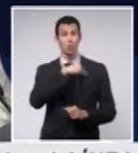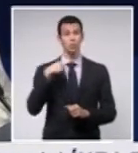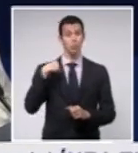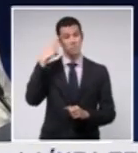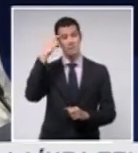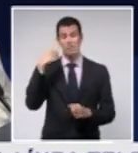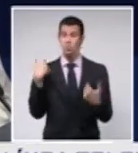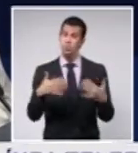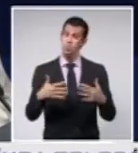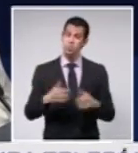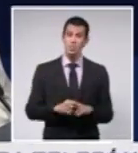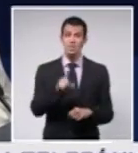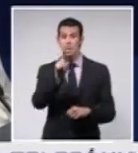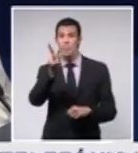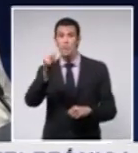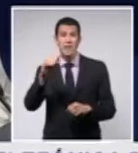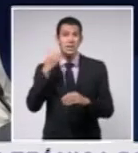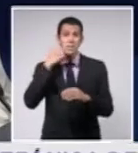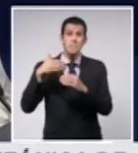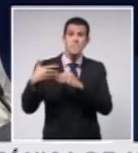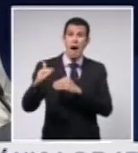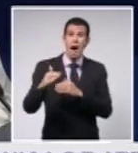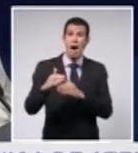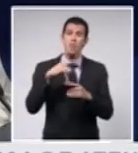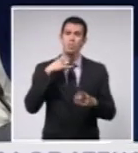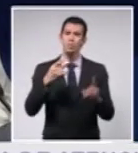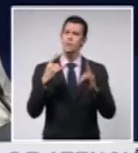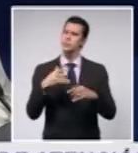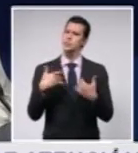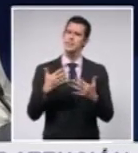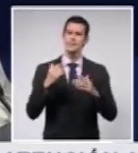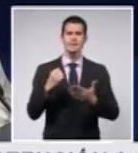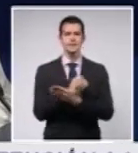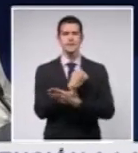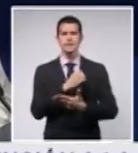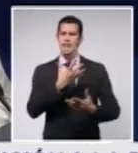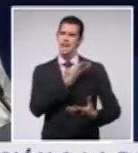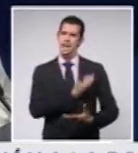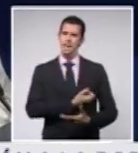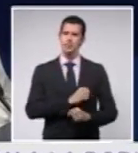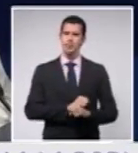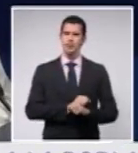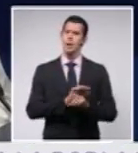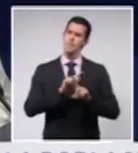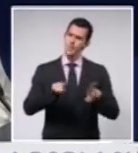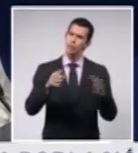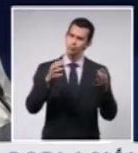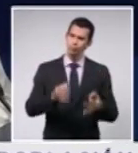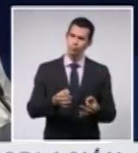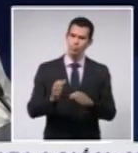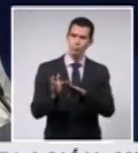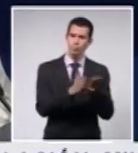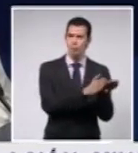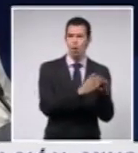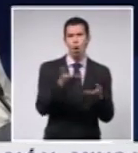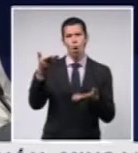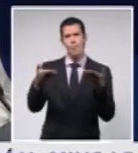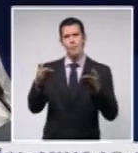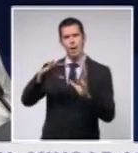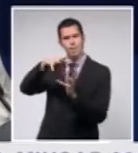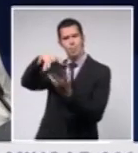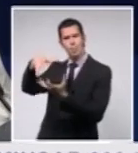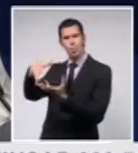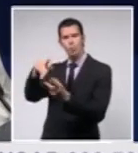at the start of the pandemic. Yesterday, 87 people were discharged from hospital,